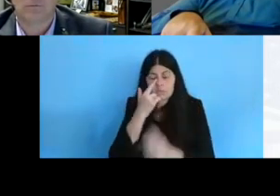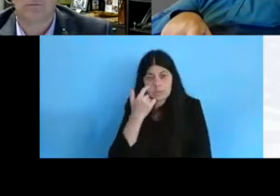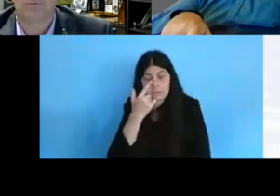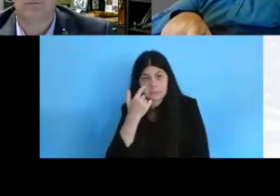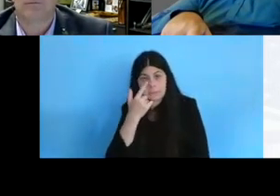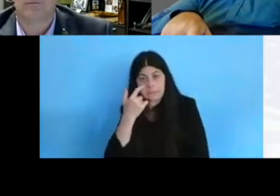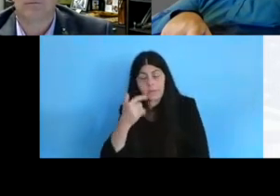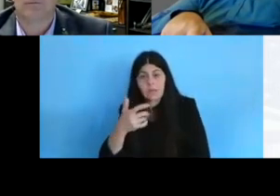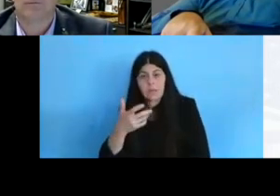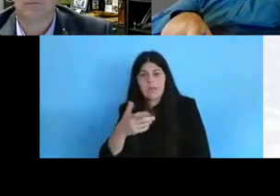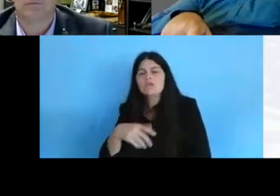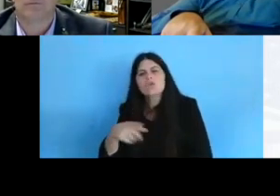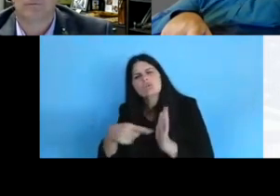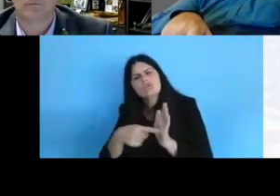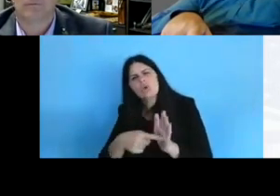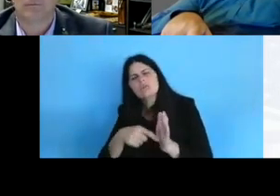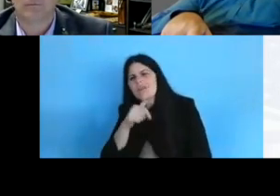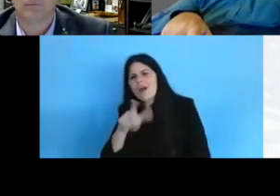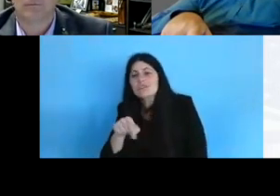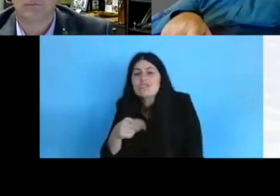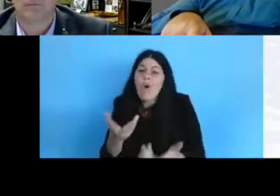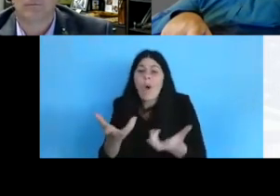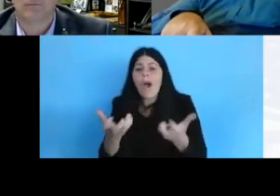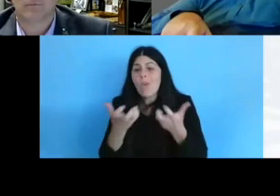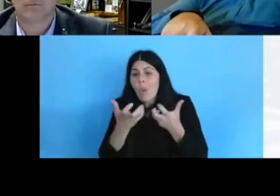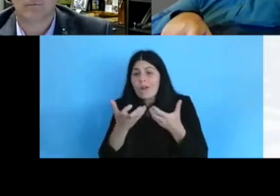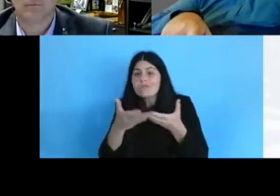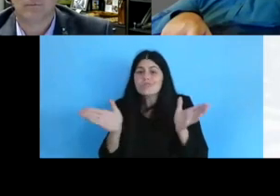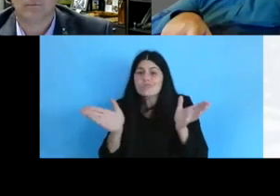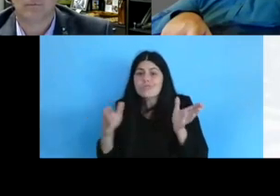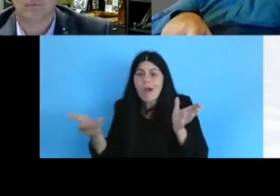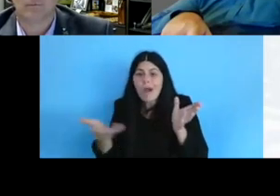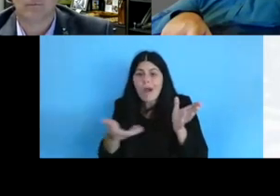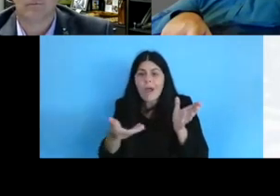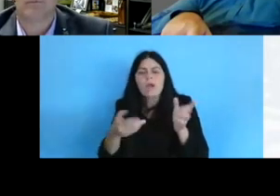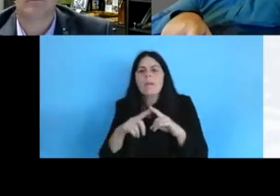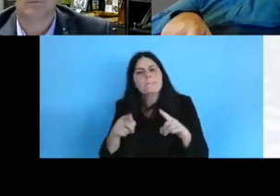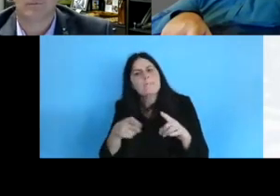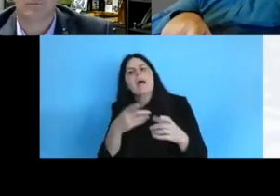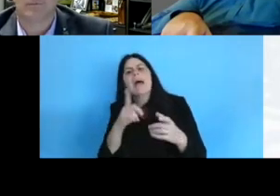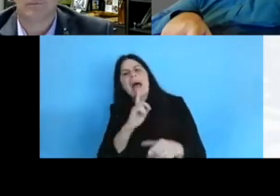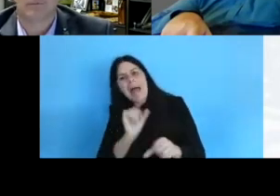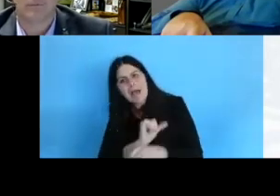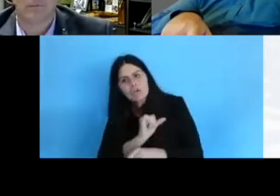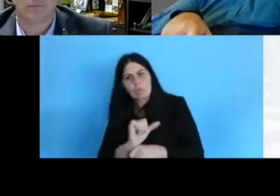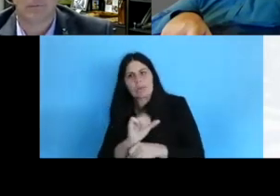not just I want to hire veterans, but you're there to hire, support, and retain them.